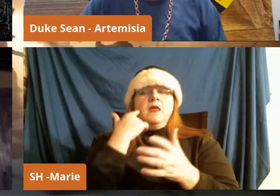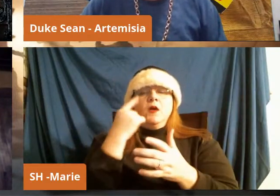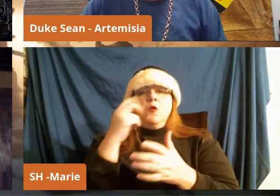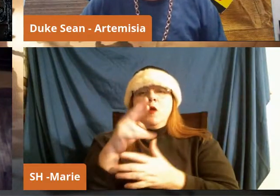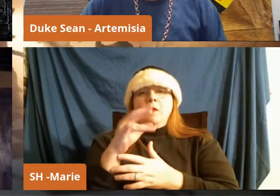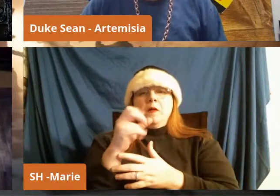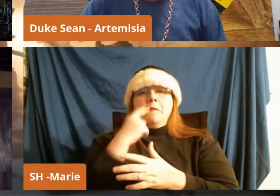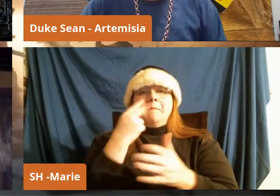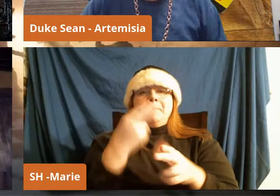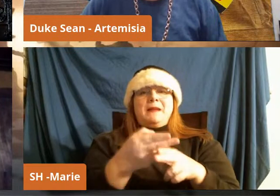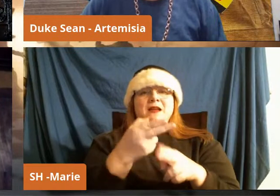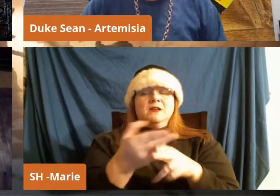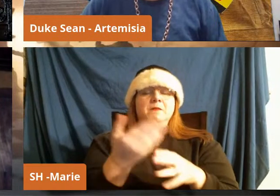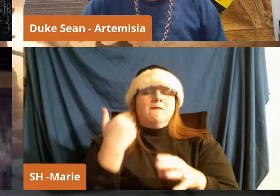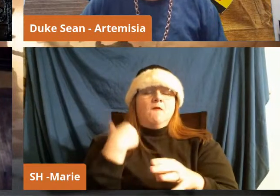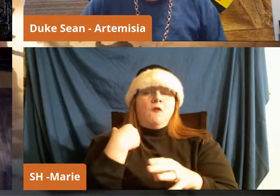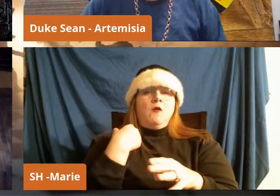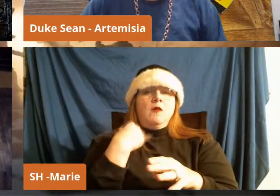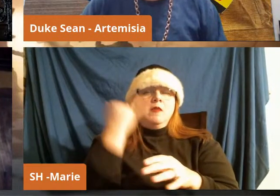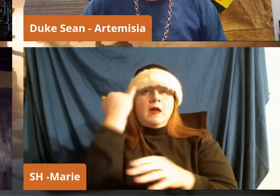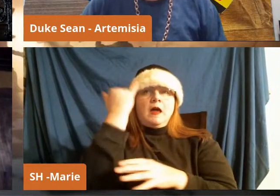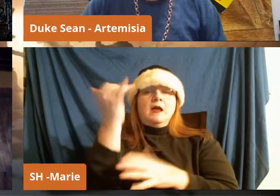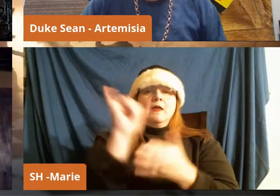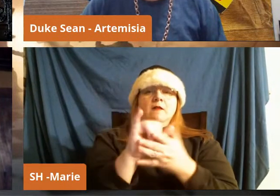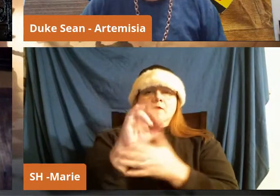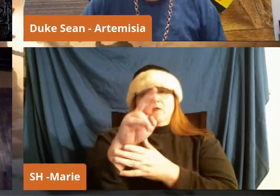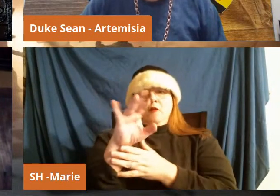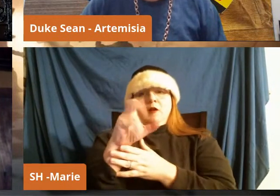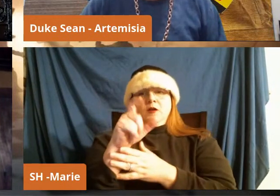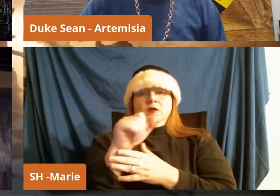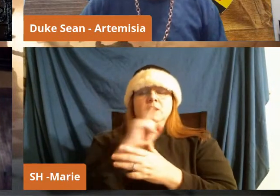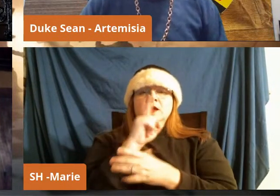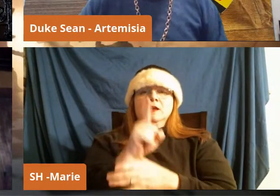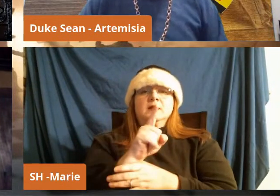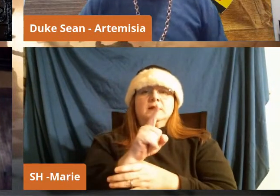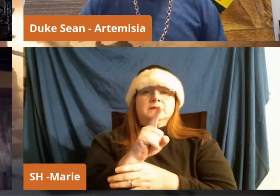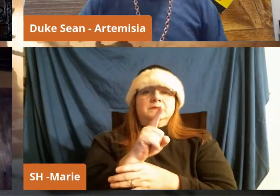mentioned, that the idea that franchise is kind of the